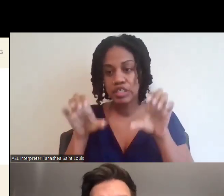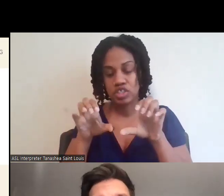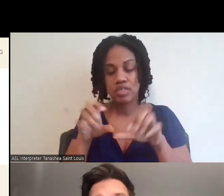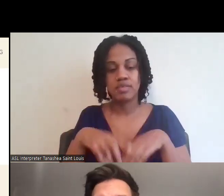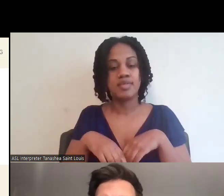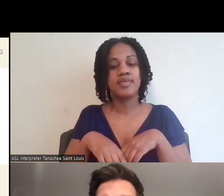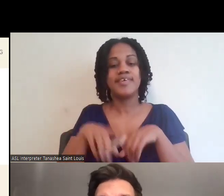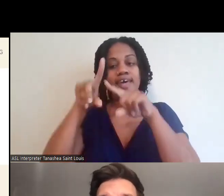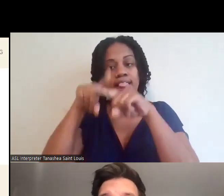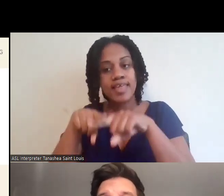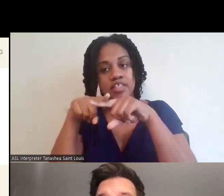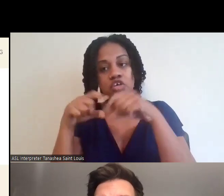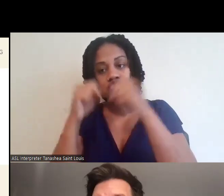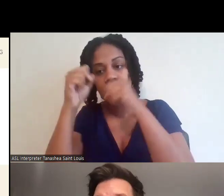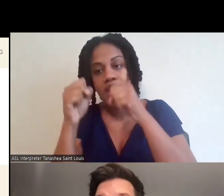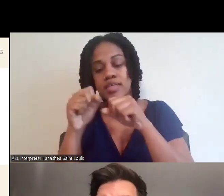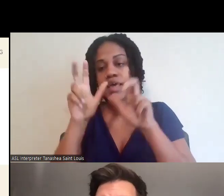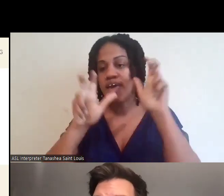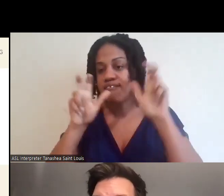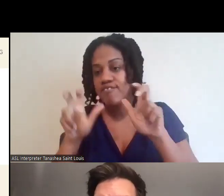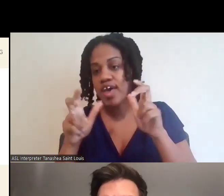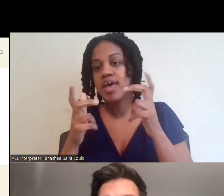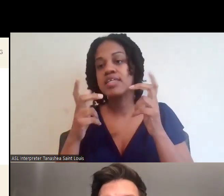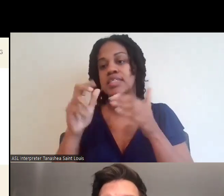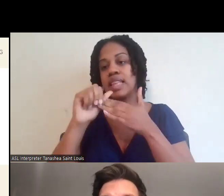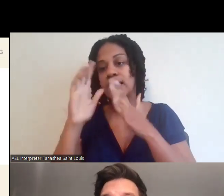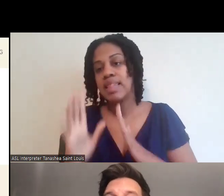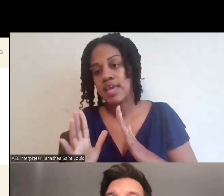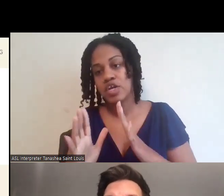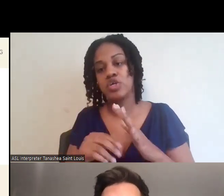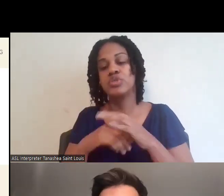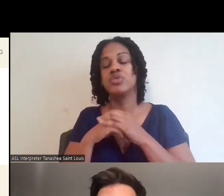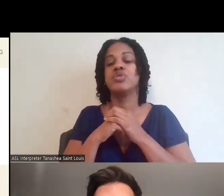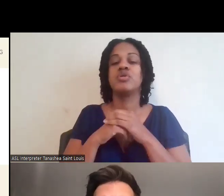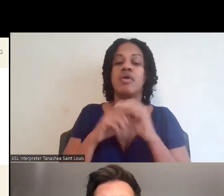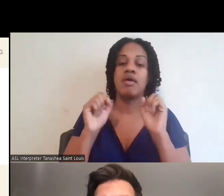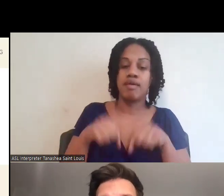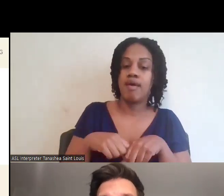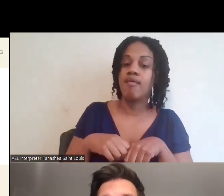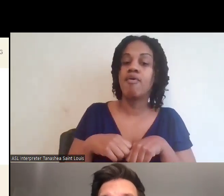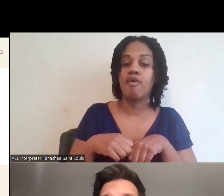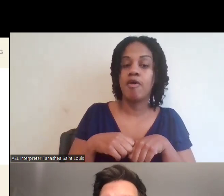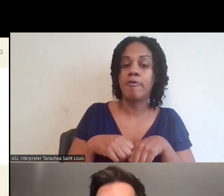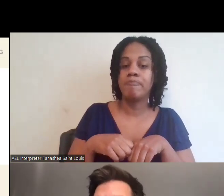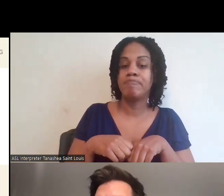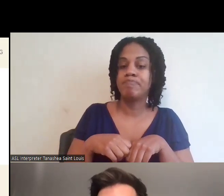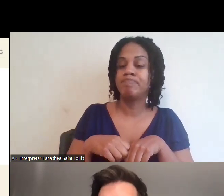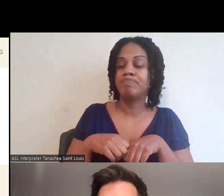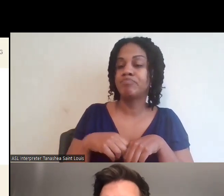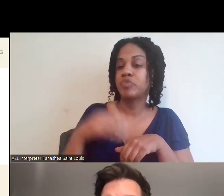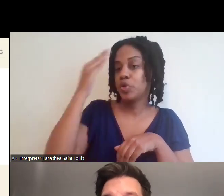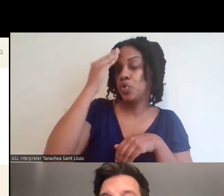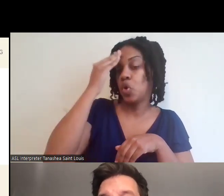into strategy. It invests in and relies on the leaders within the network who can anticipate and respond to internal